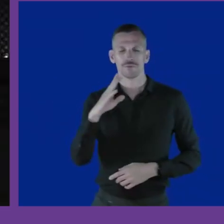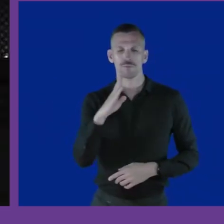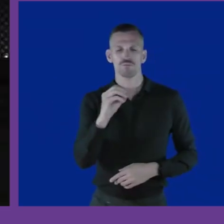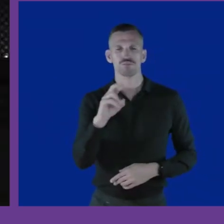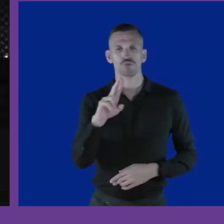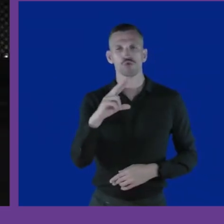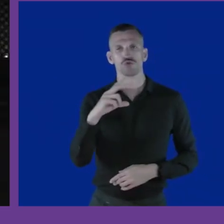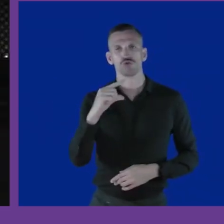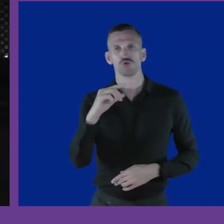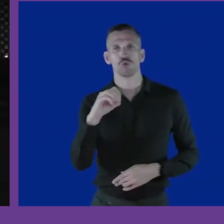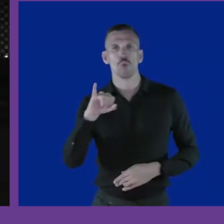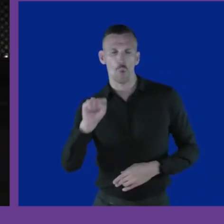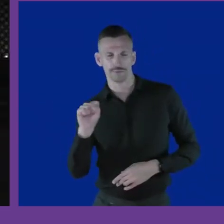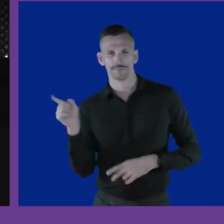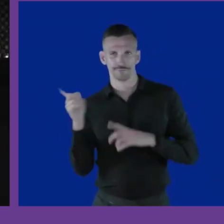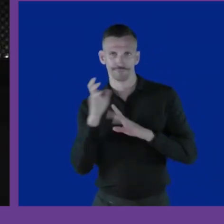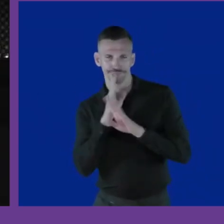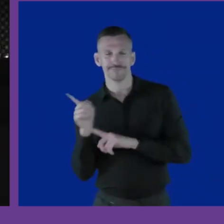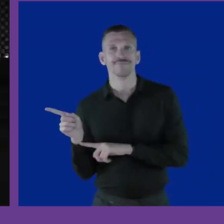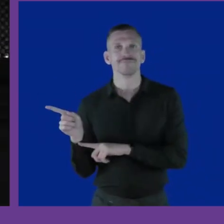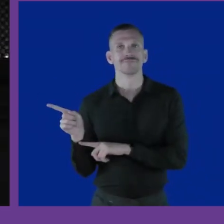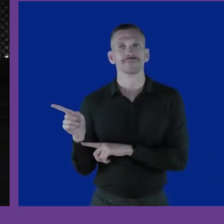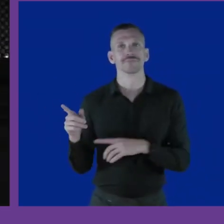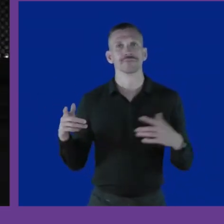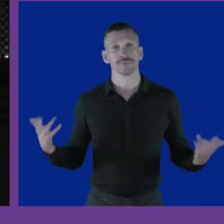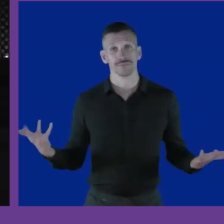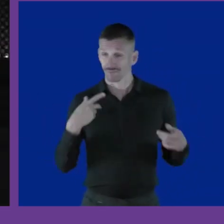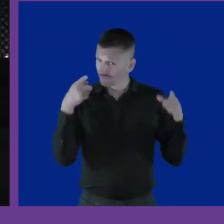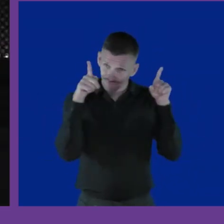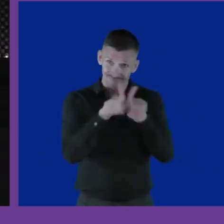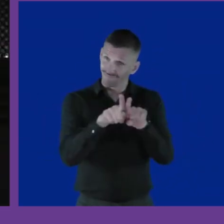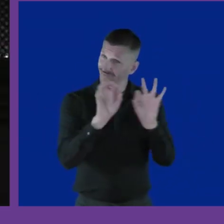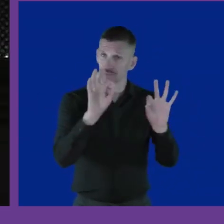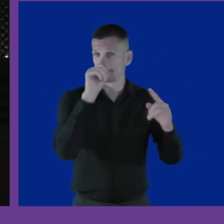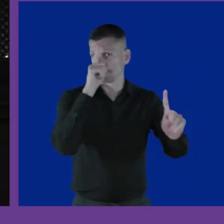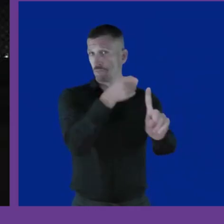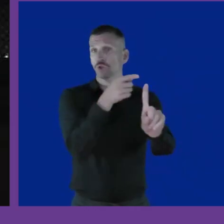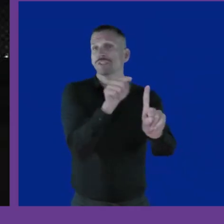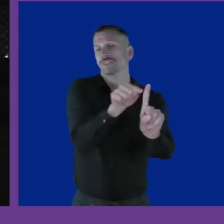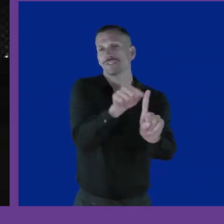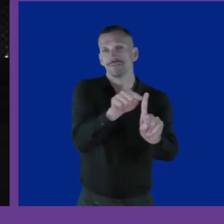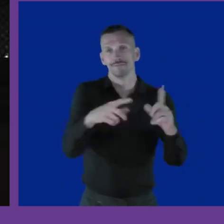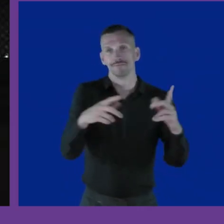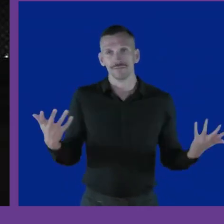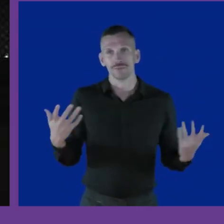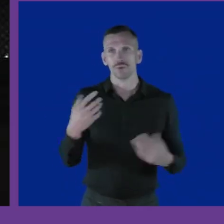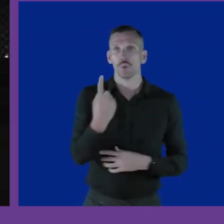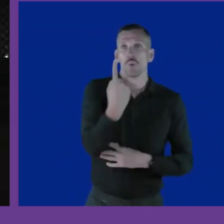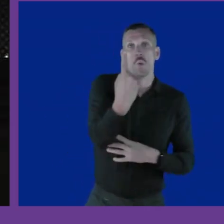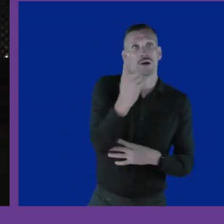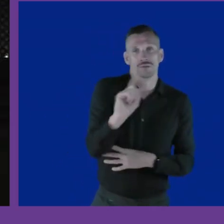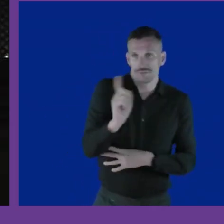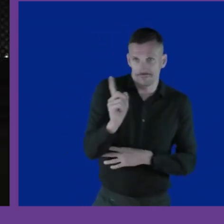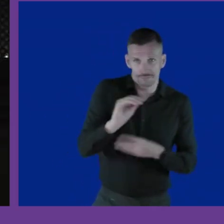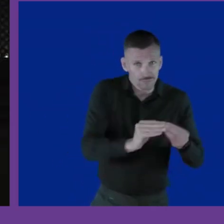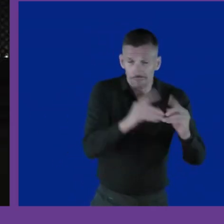to this, product, to this sector. I think this is something that we've been struggling in Europe for a long time. That is a continuous